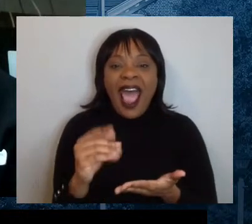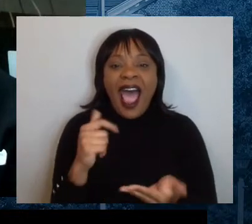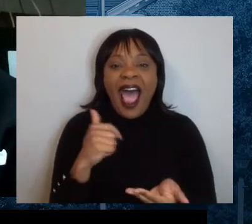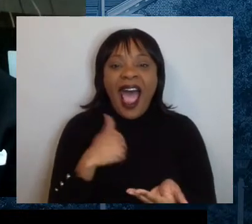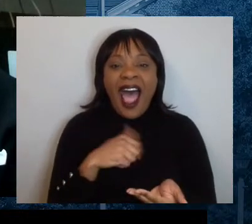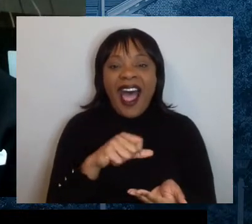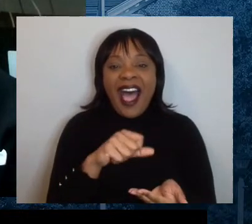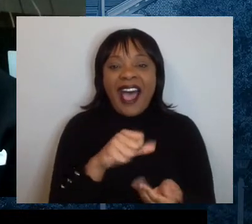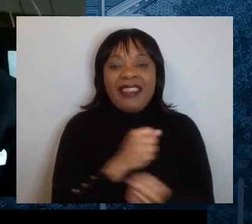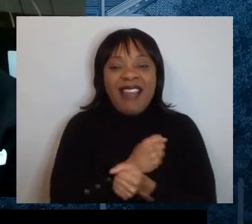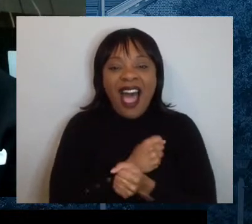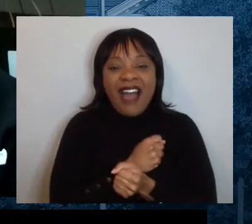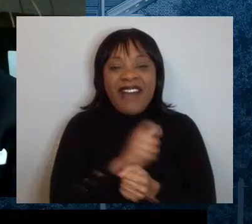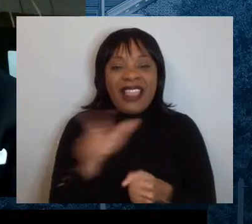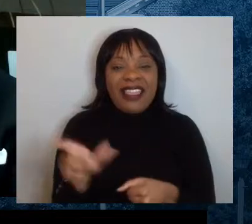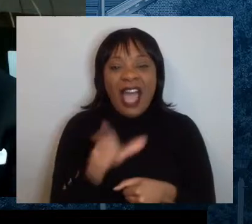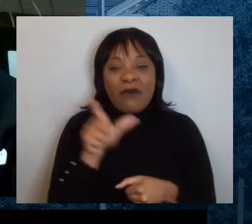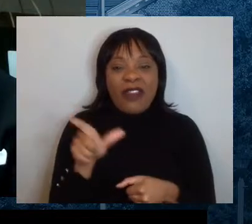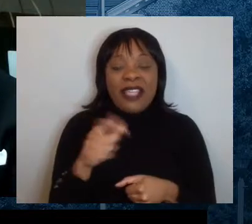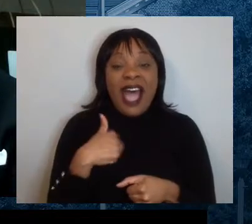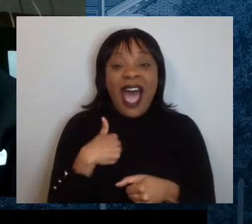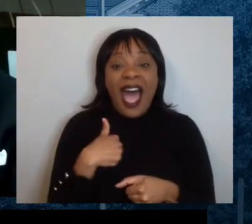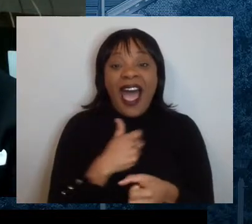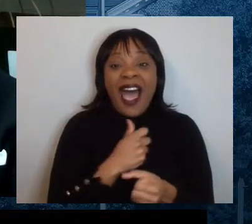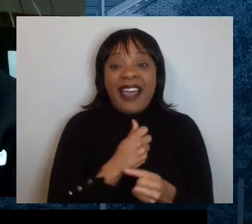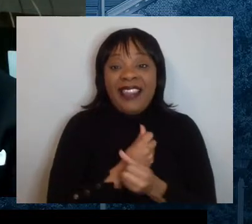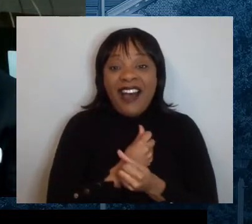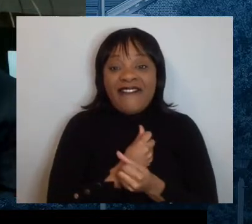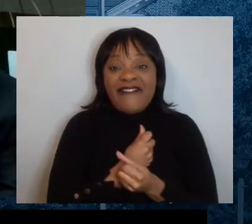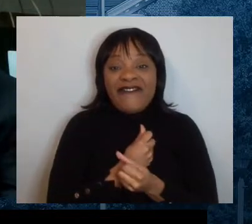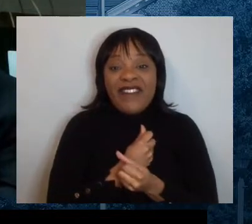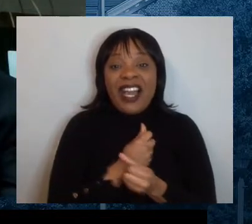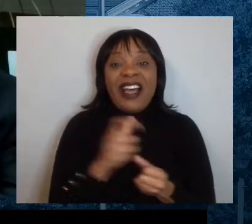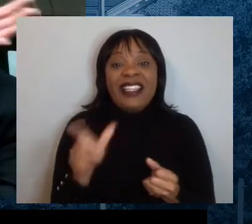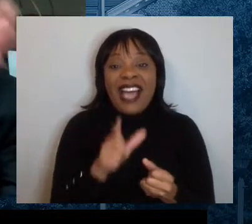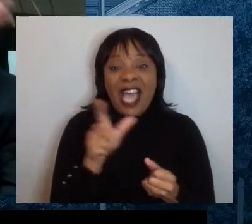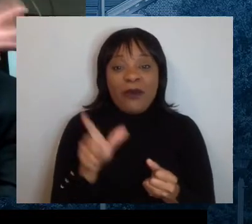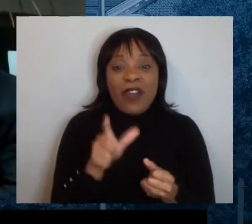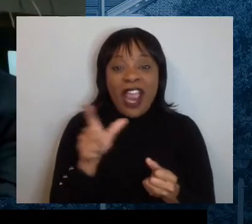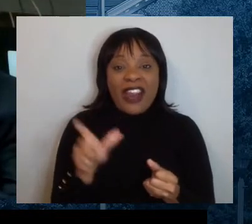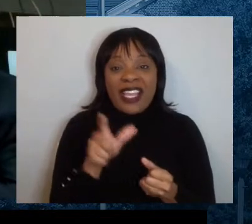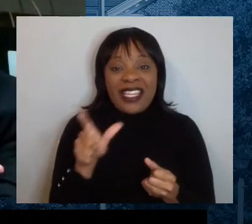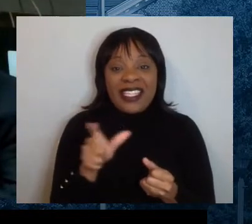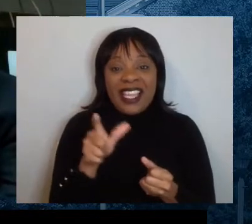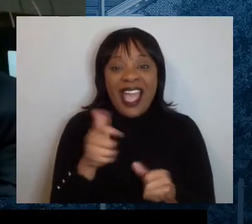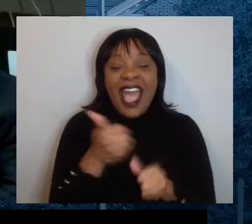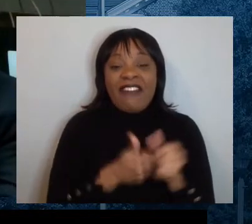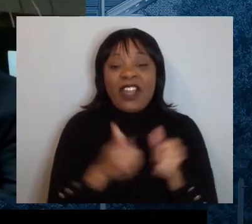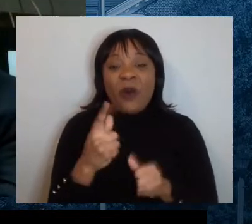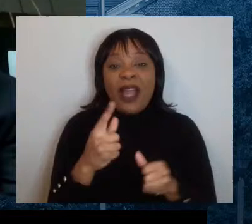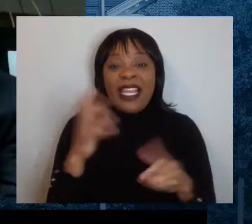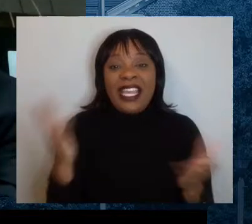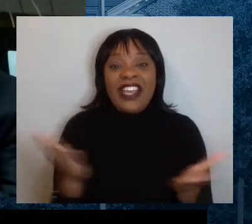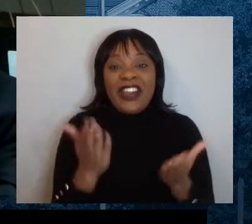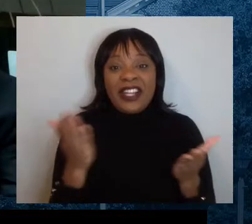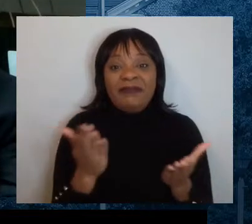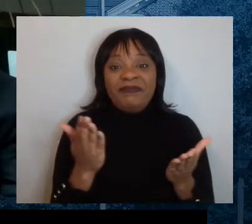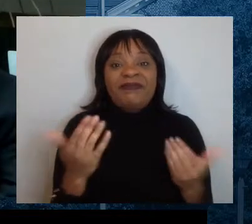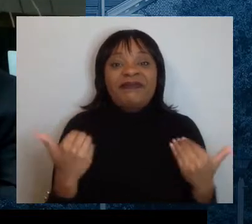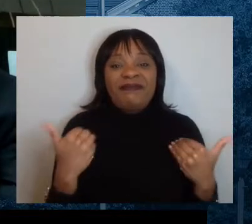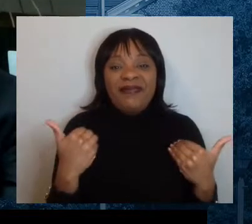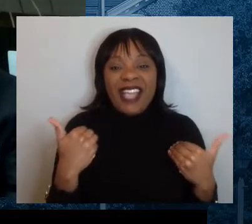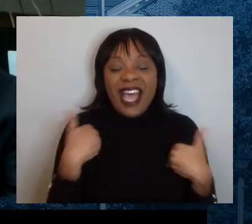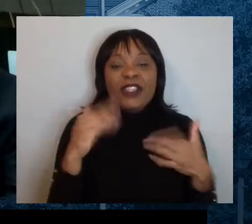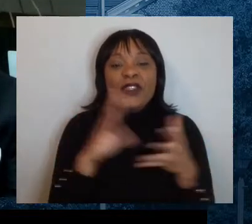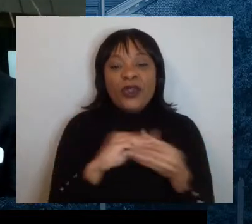love libraries. I mean, I love libraries. I mean, everybody in here has a story,